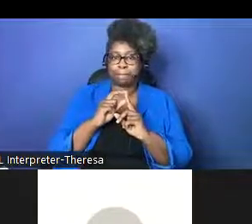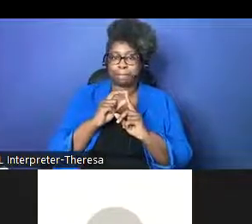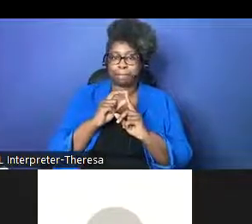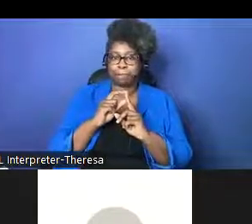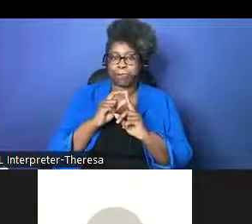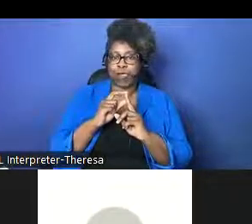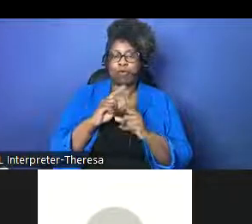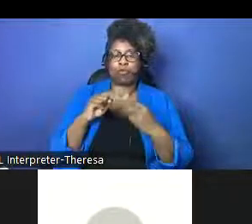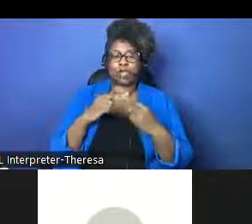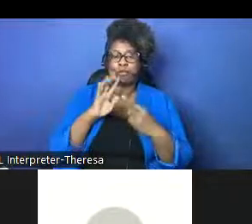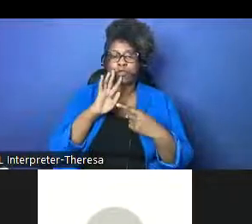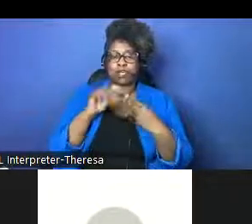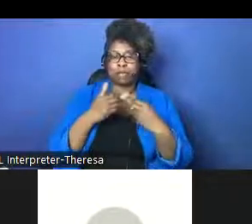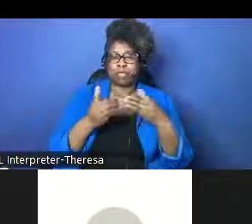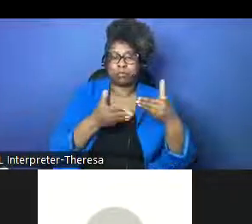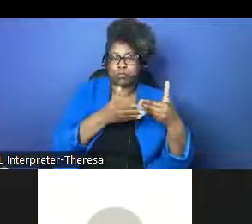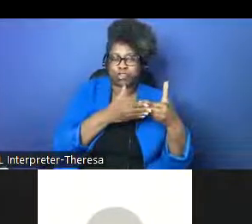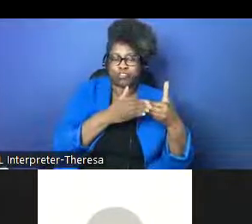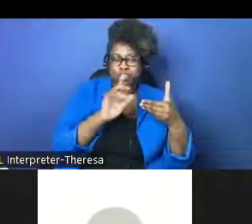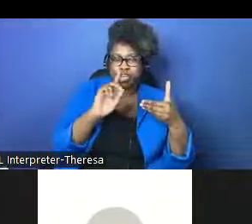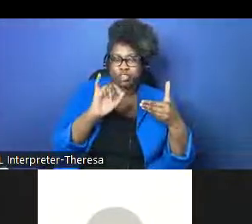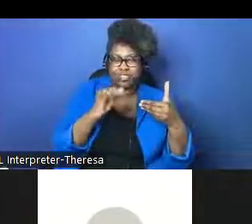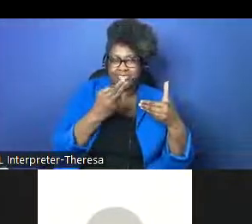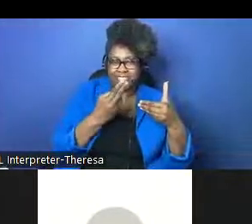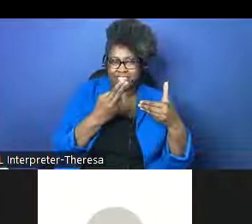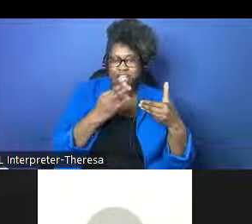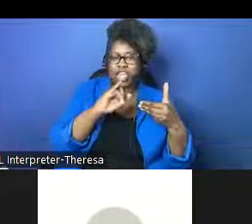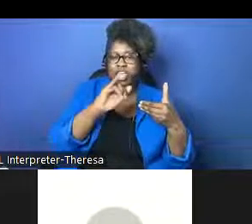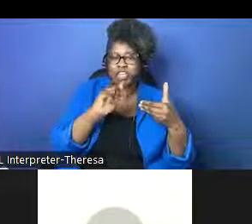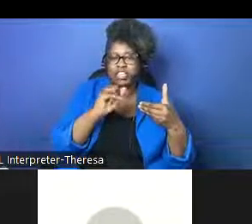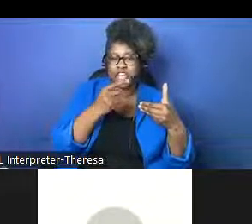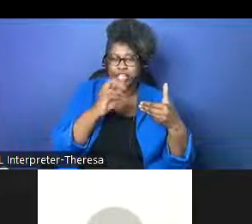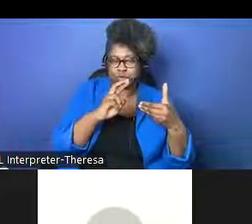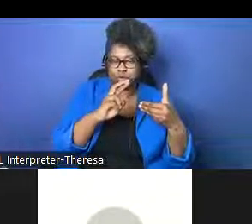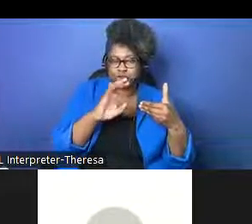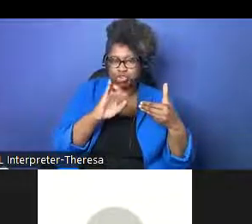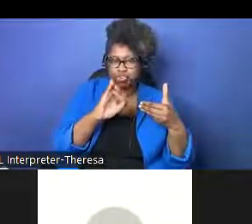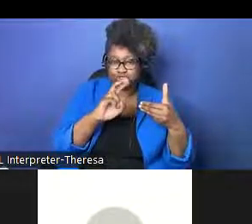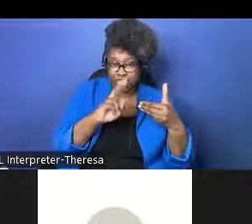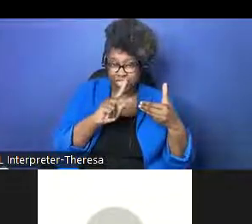peripheral ditch and Jasper Creek to increase those outflows.